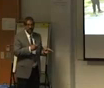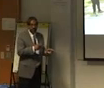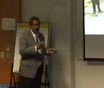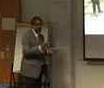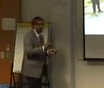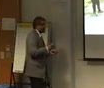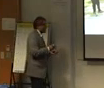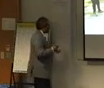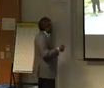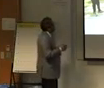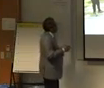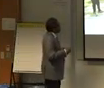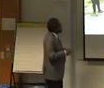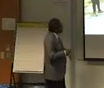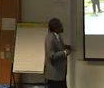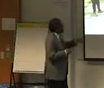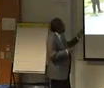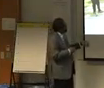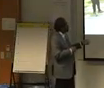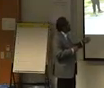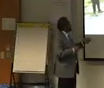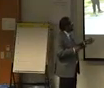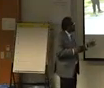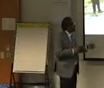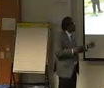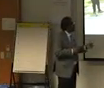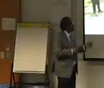get there. So you have to actually wait for a ferry. The ferry takes you over